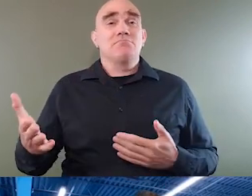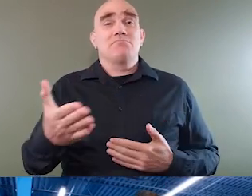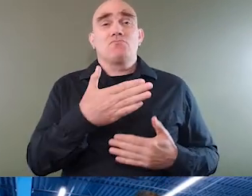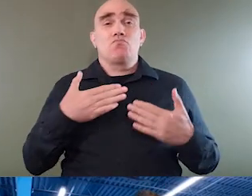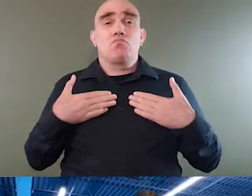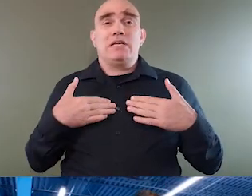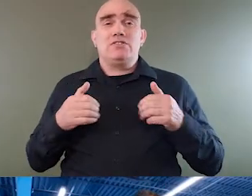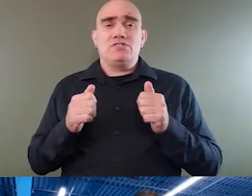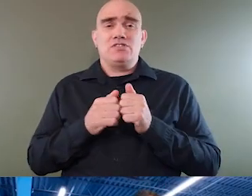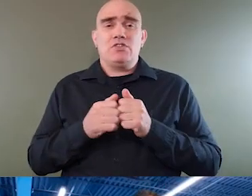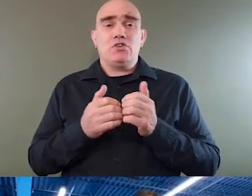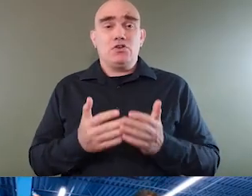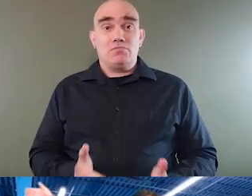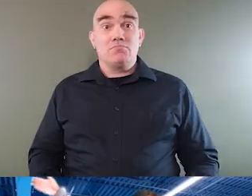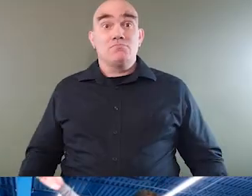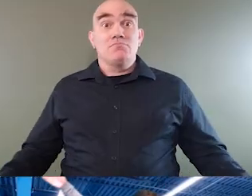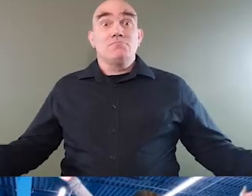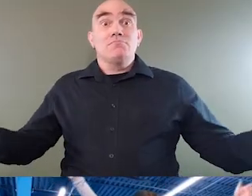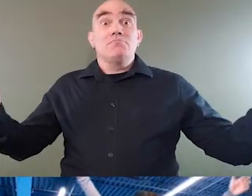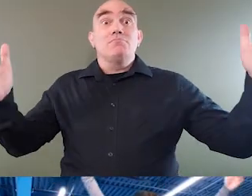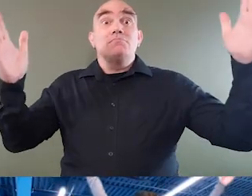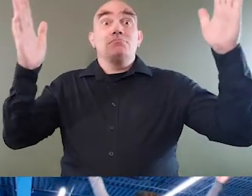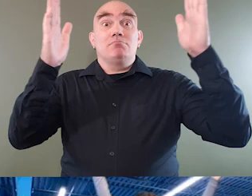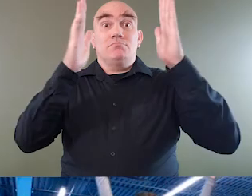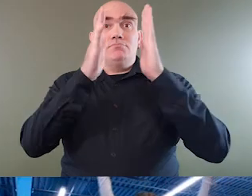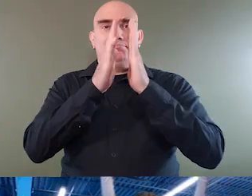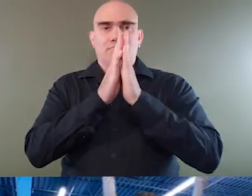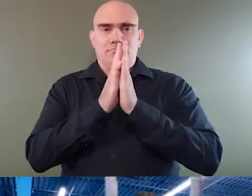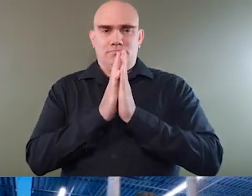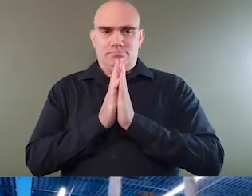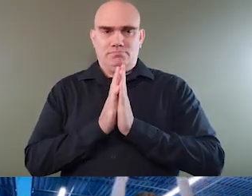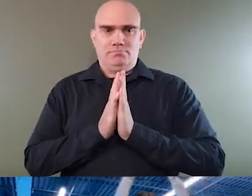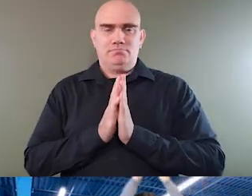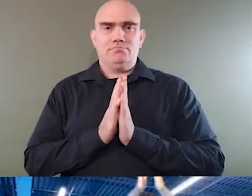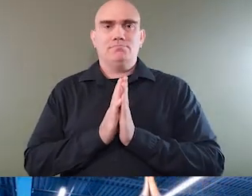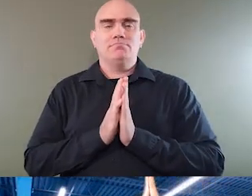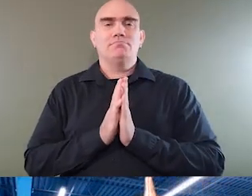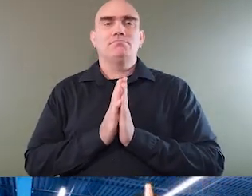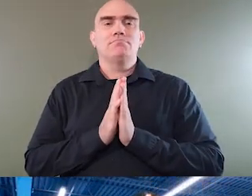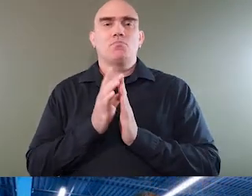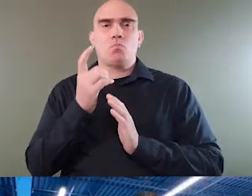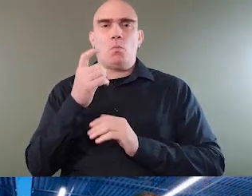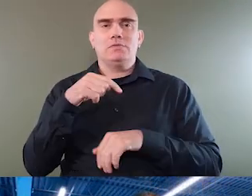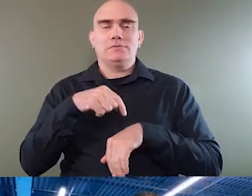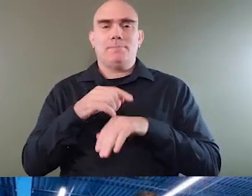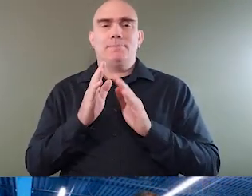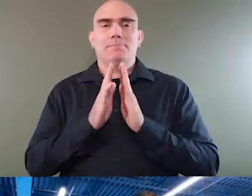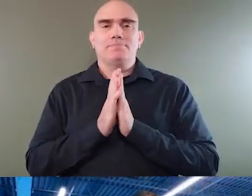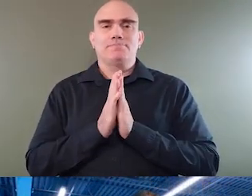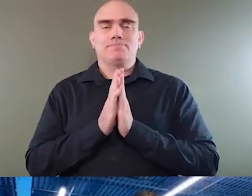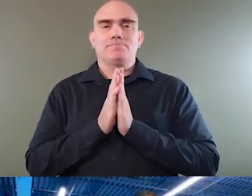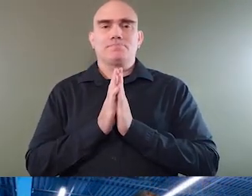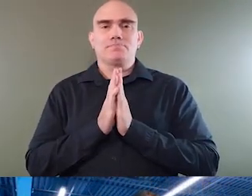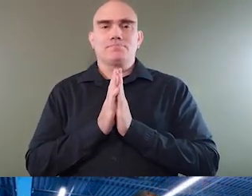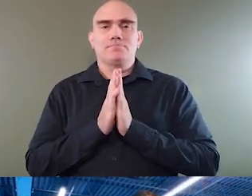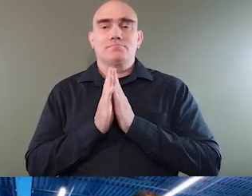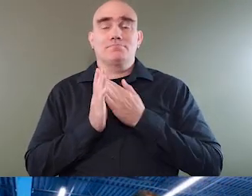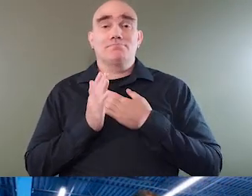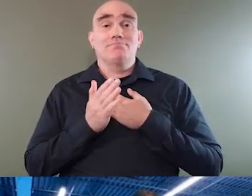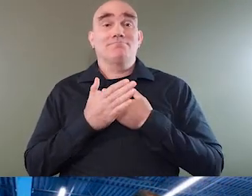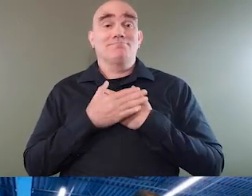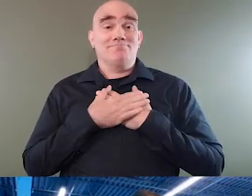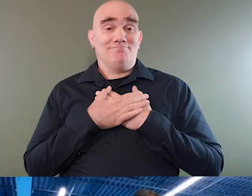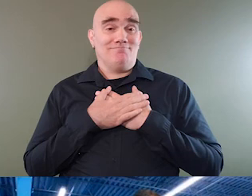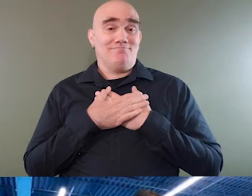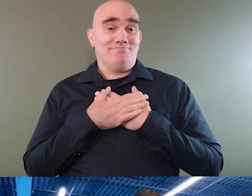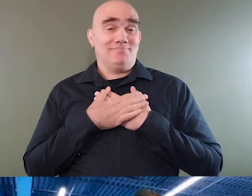breath together. Big inhale, hands to heart center, one more time, hand over hand. Give yourself